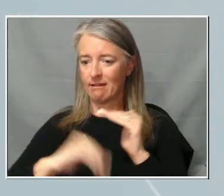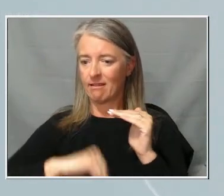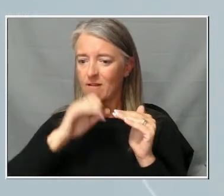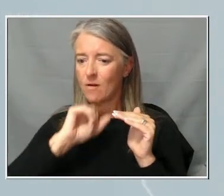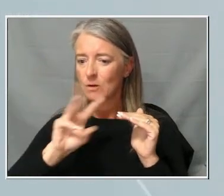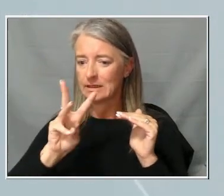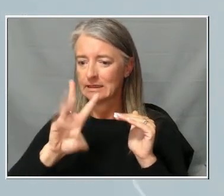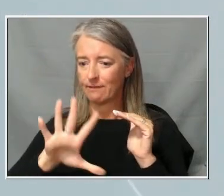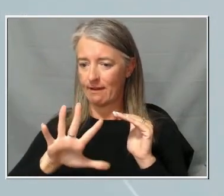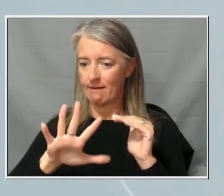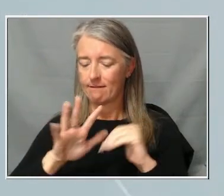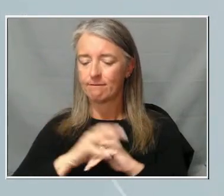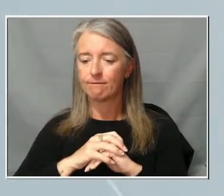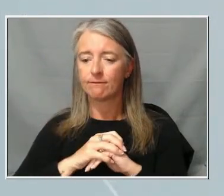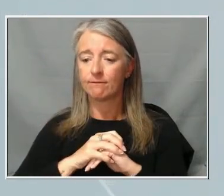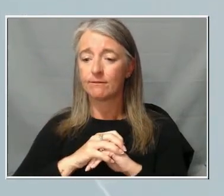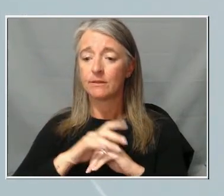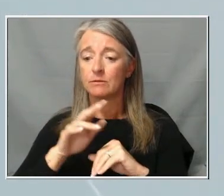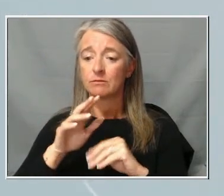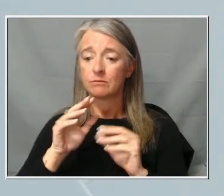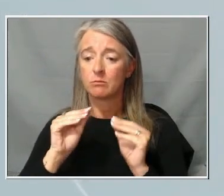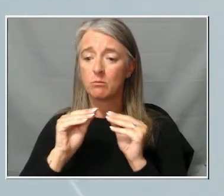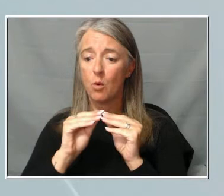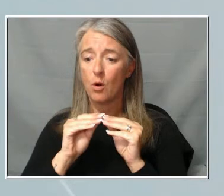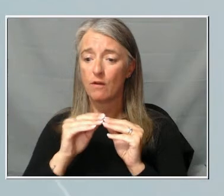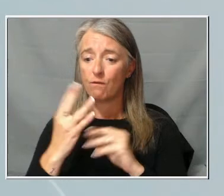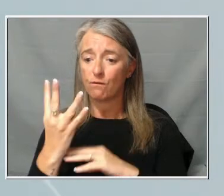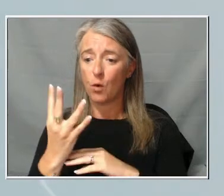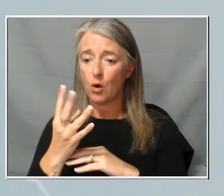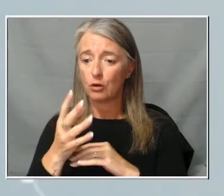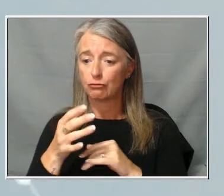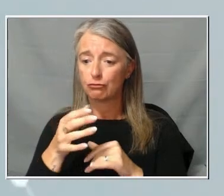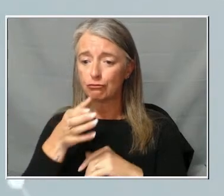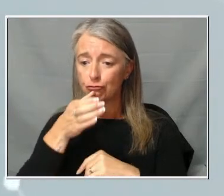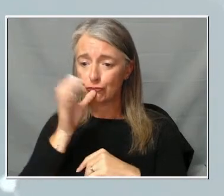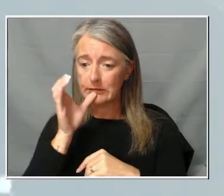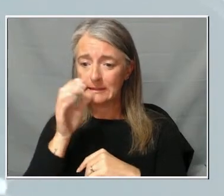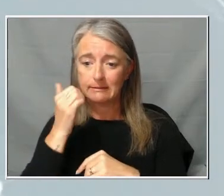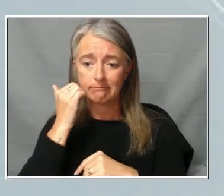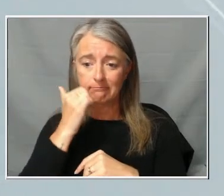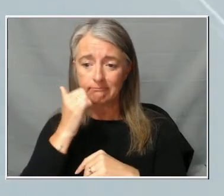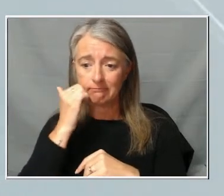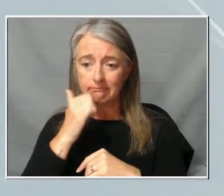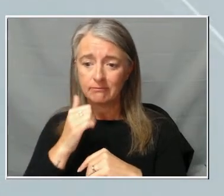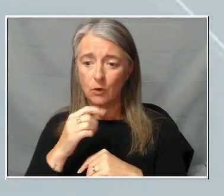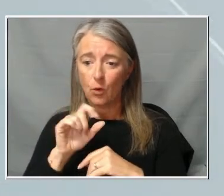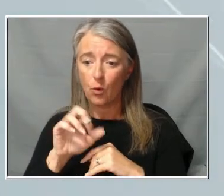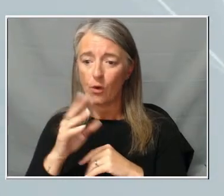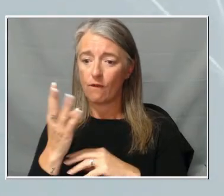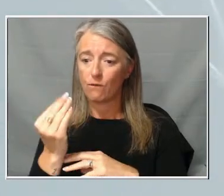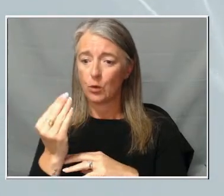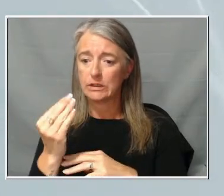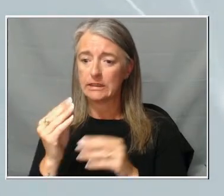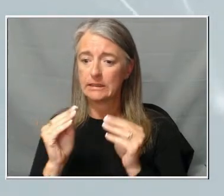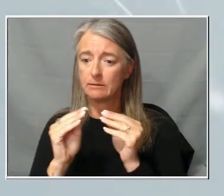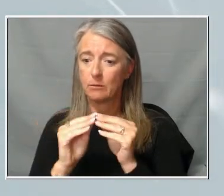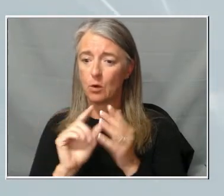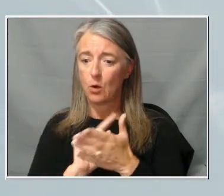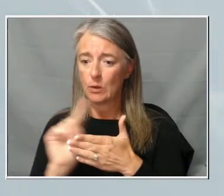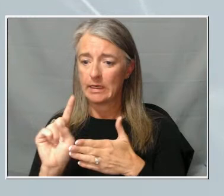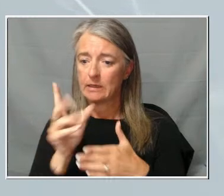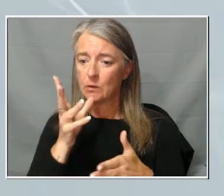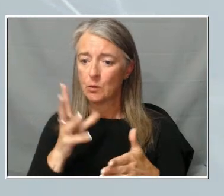age, that is no more than 4 drinks a day and no more than 14 drinks a week. For a woman and anybody